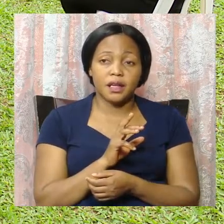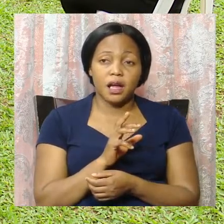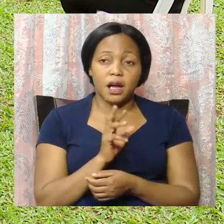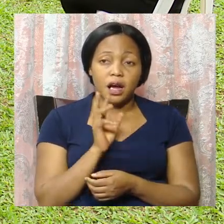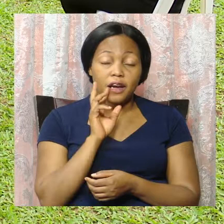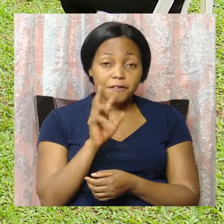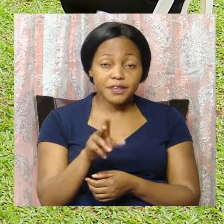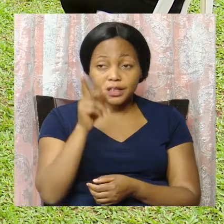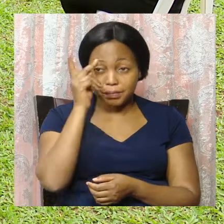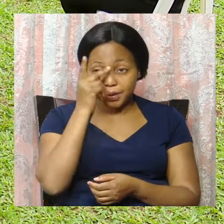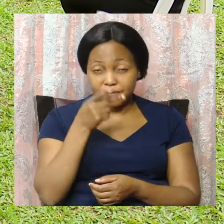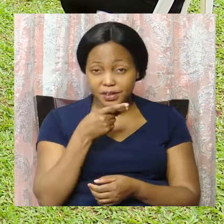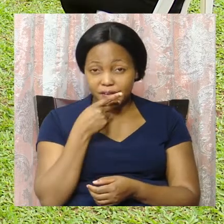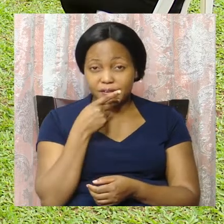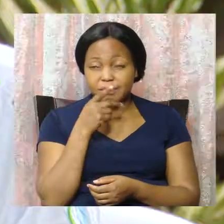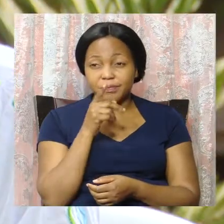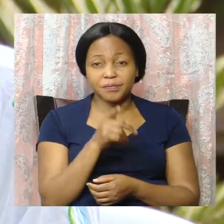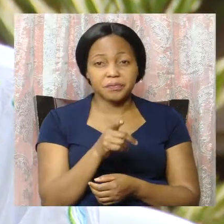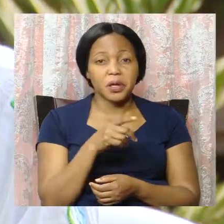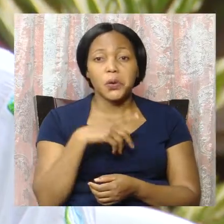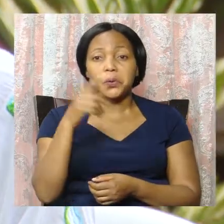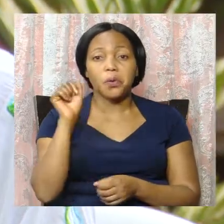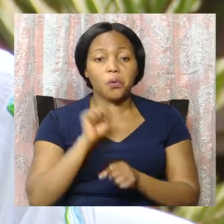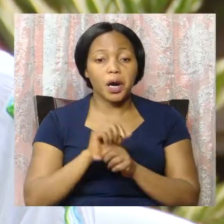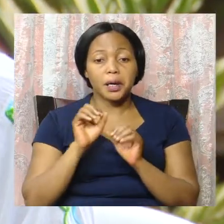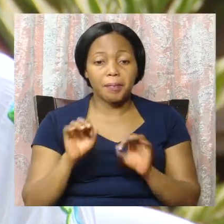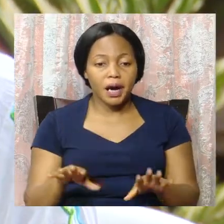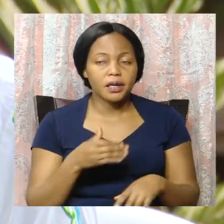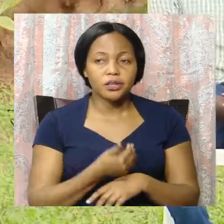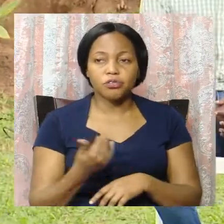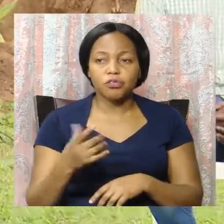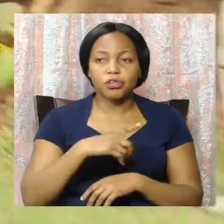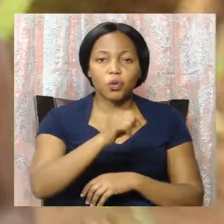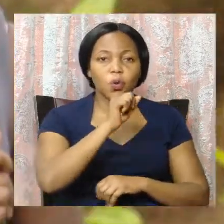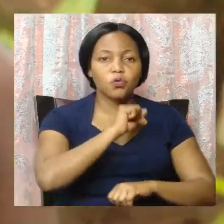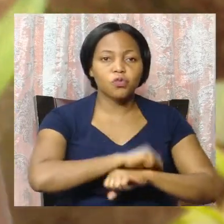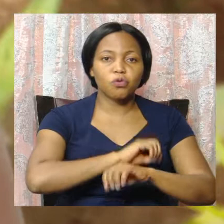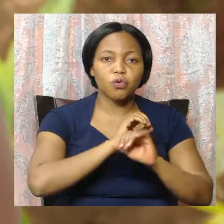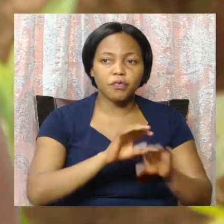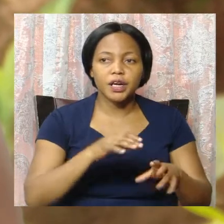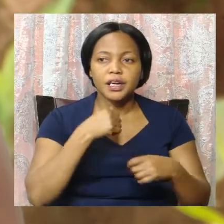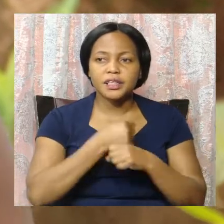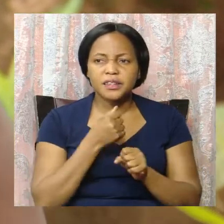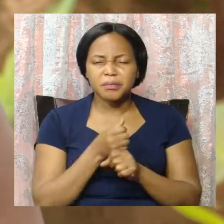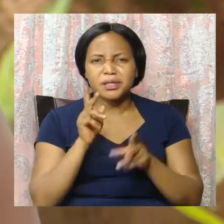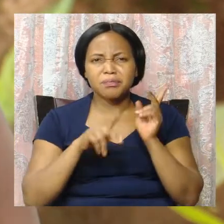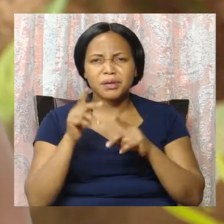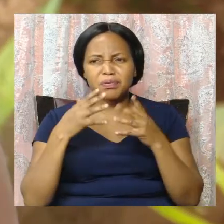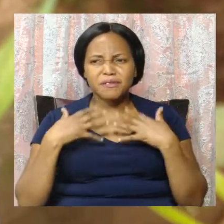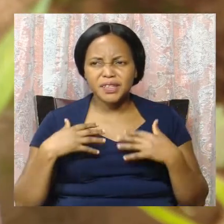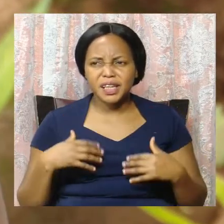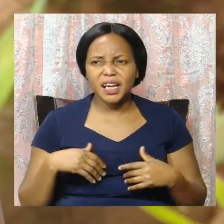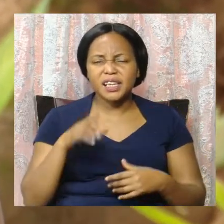seeing as parents or guardians, basically adults, can't go to work, children can't go to school, it has made everyone